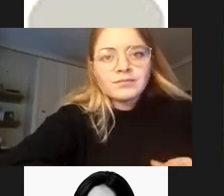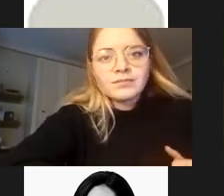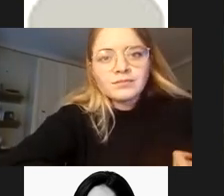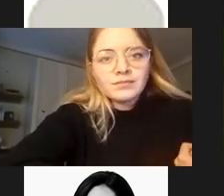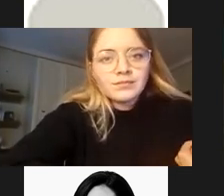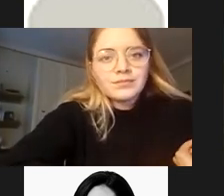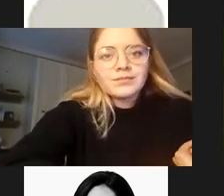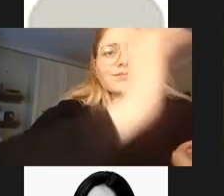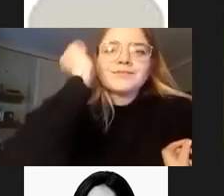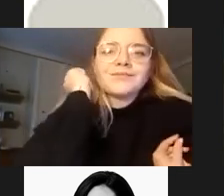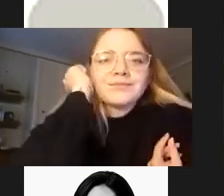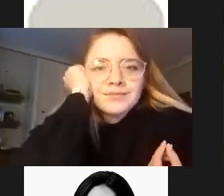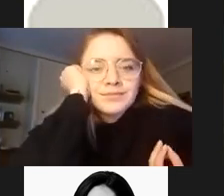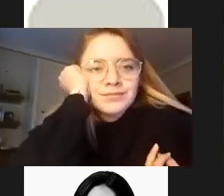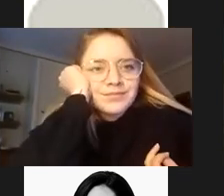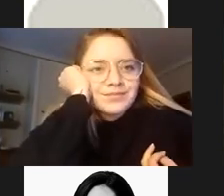Okay, can you hear me?